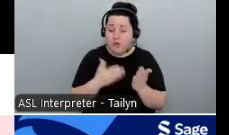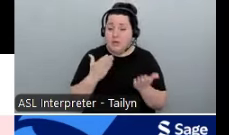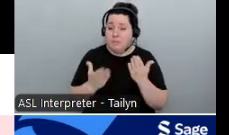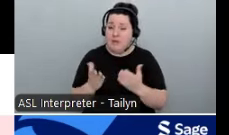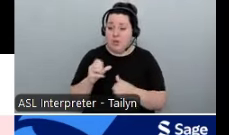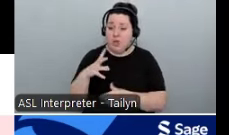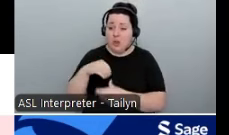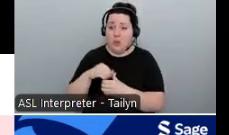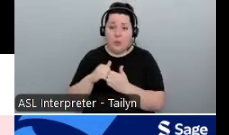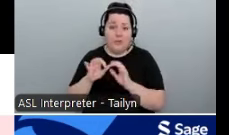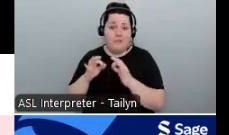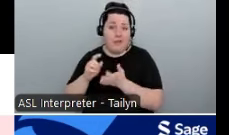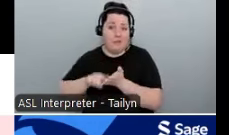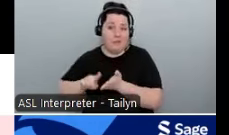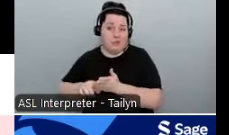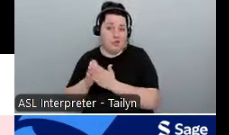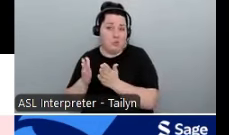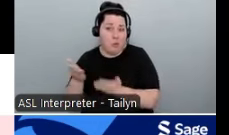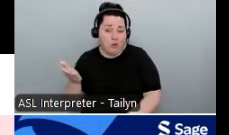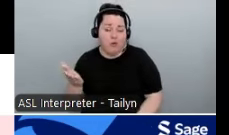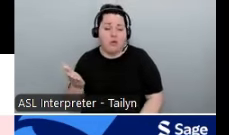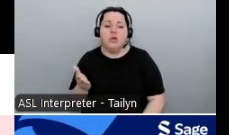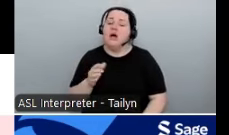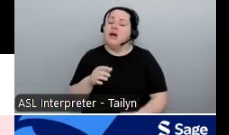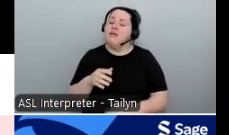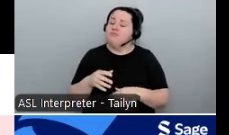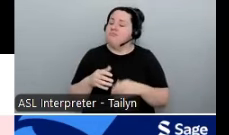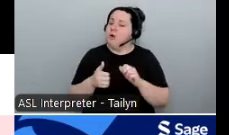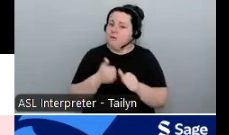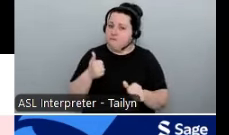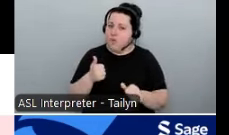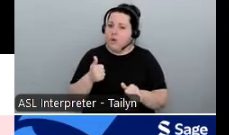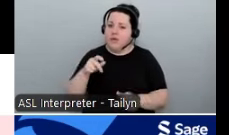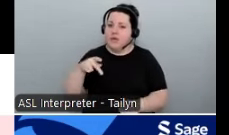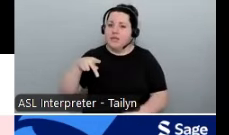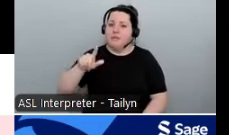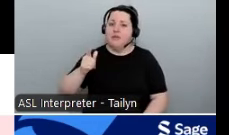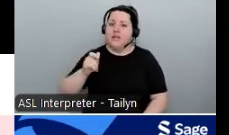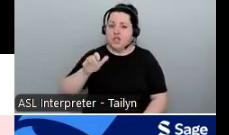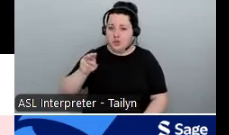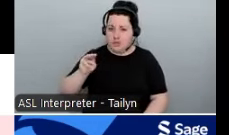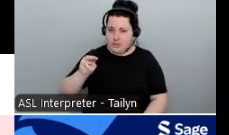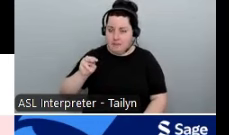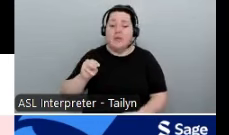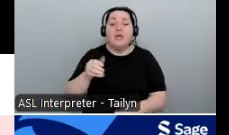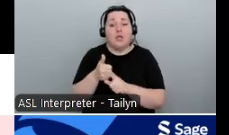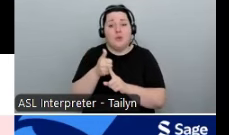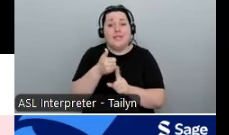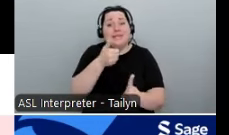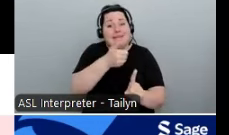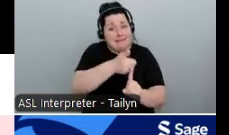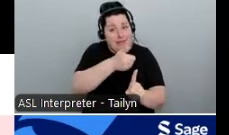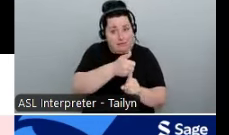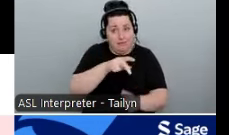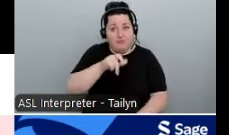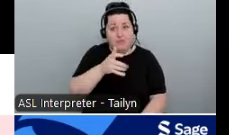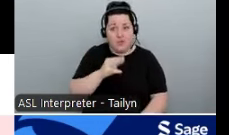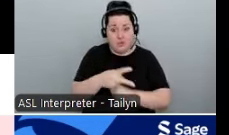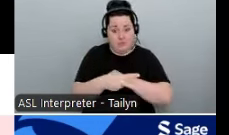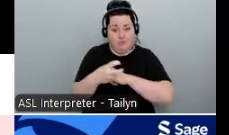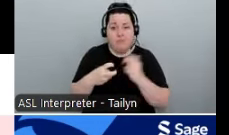research? You want to avoid plagiarism, including self-plagiarism, so be sure to be transparent and